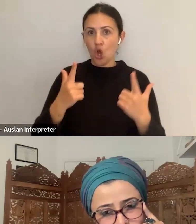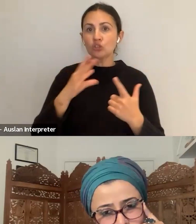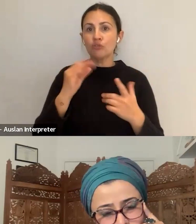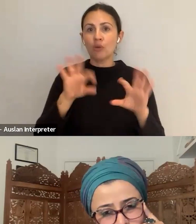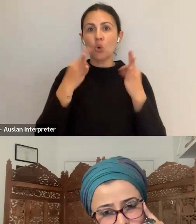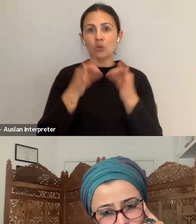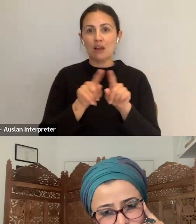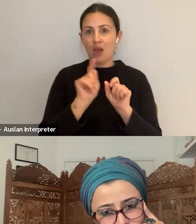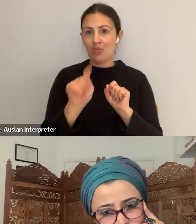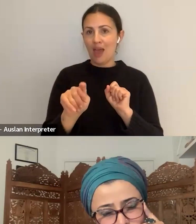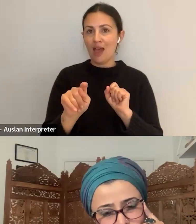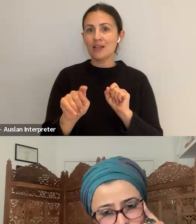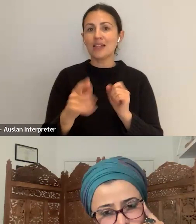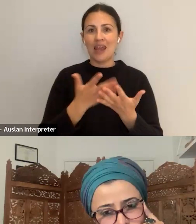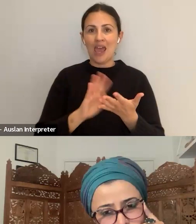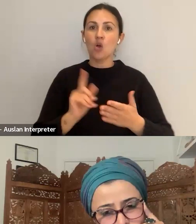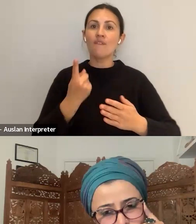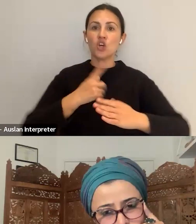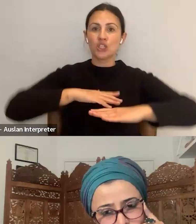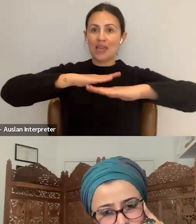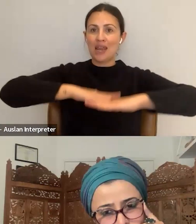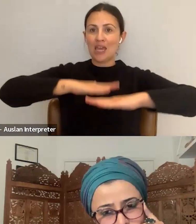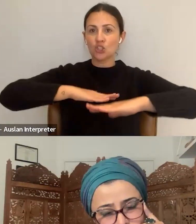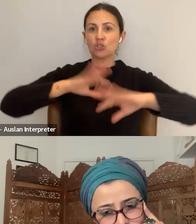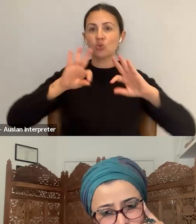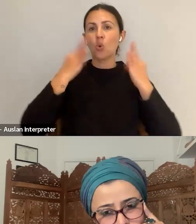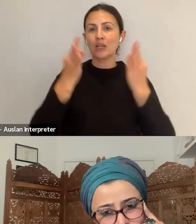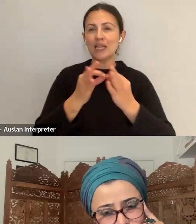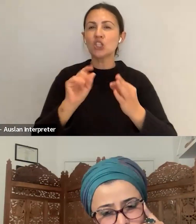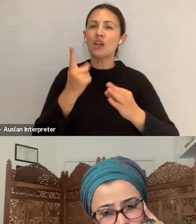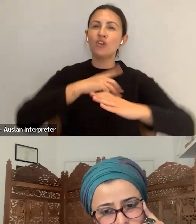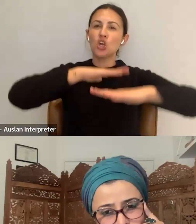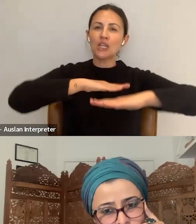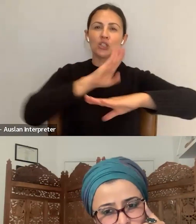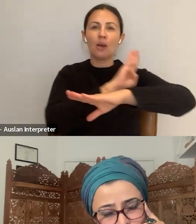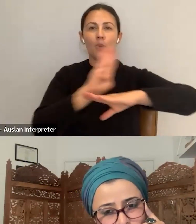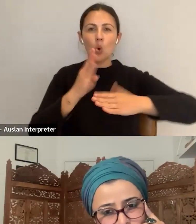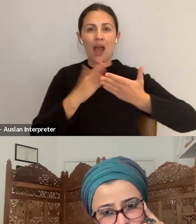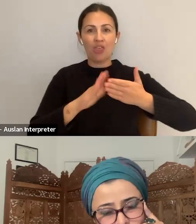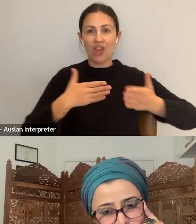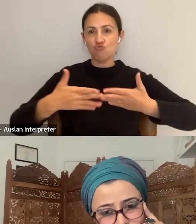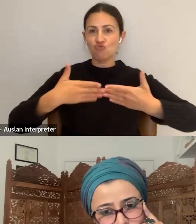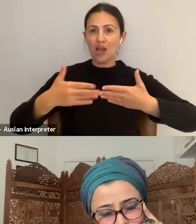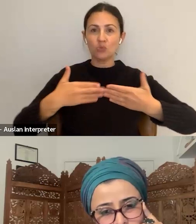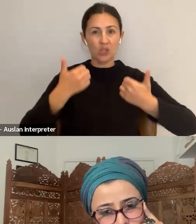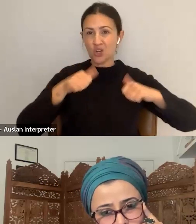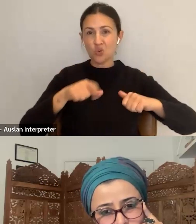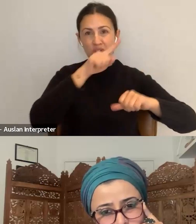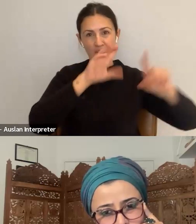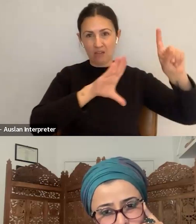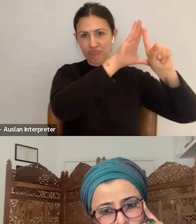the way that First Nations, these kinds of First Nations boards are set up, that we can take into other spaces and